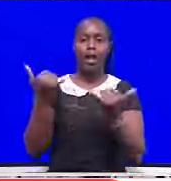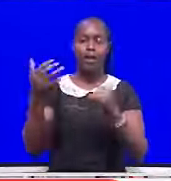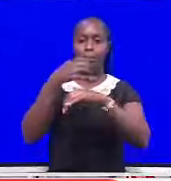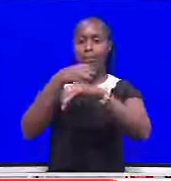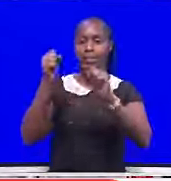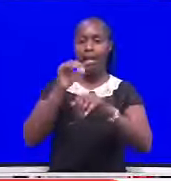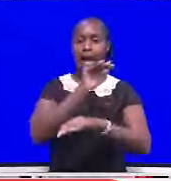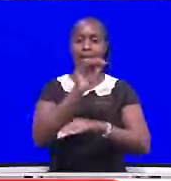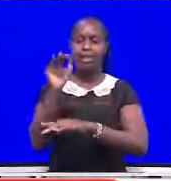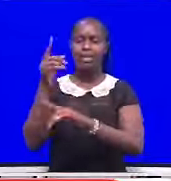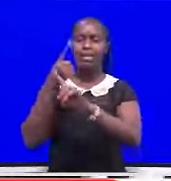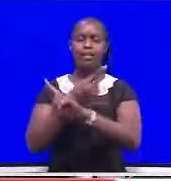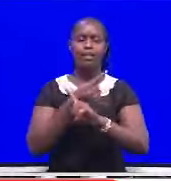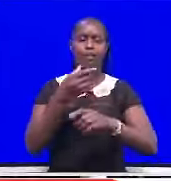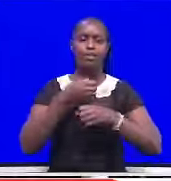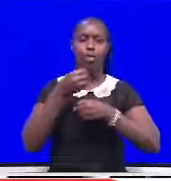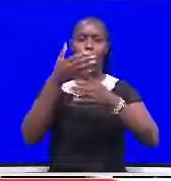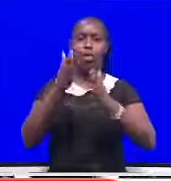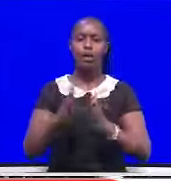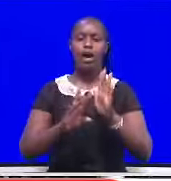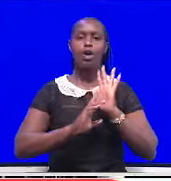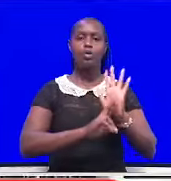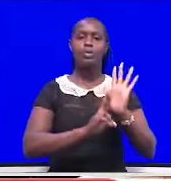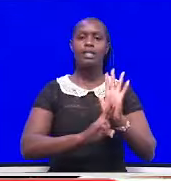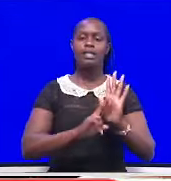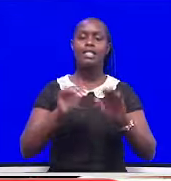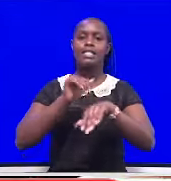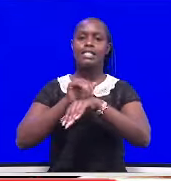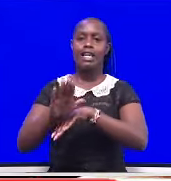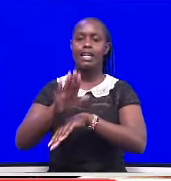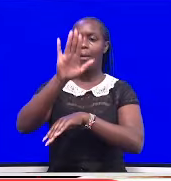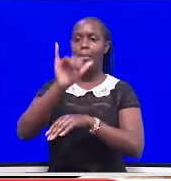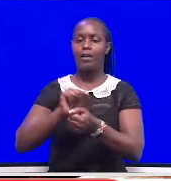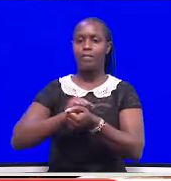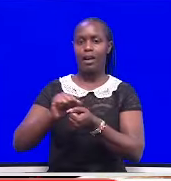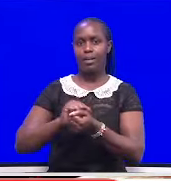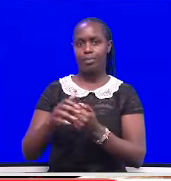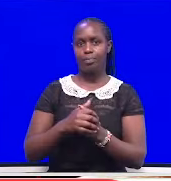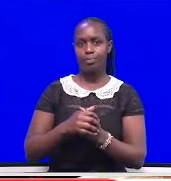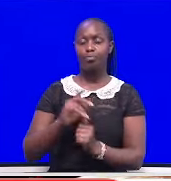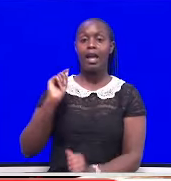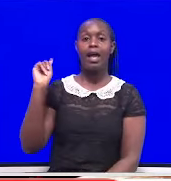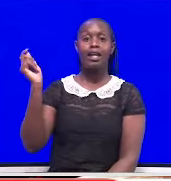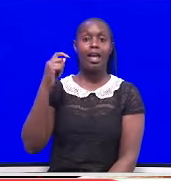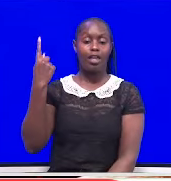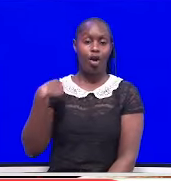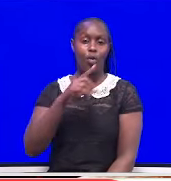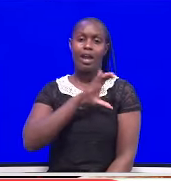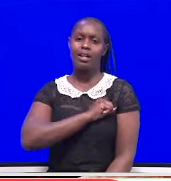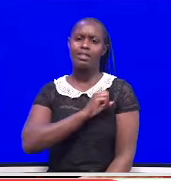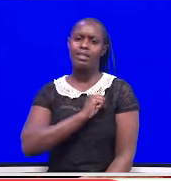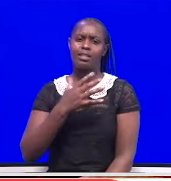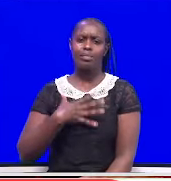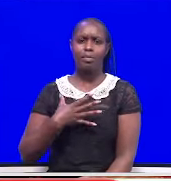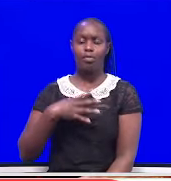asked various stakeholders to present their representatives by Friday. Kenya being the resilient people we always are, to